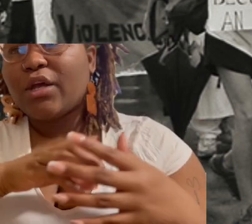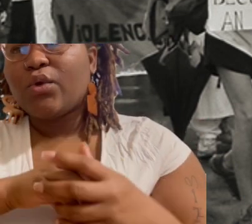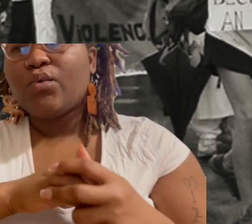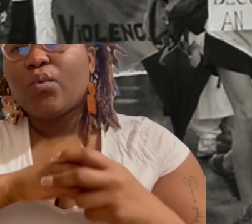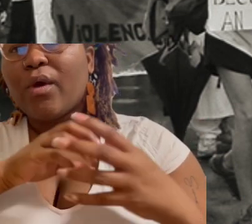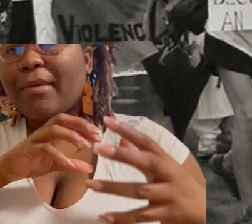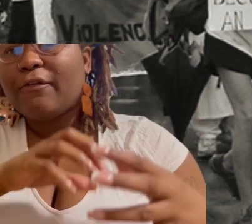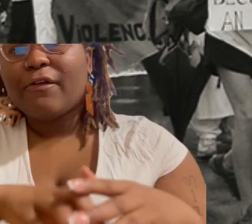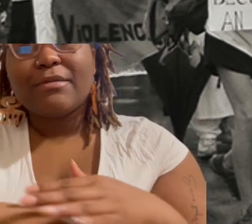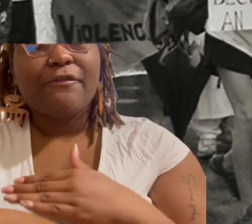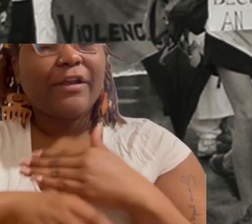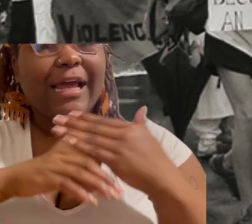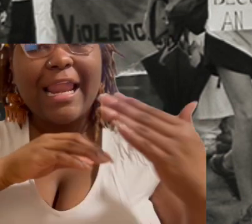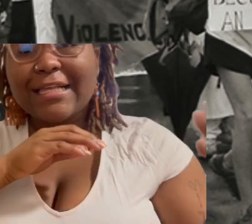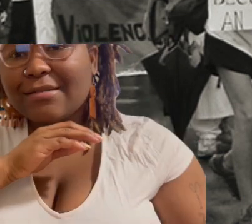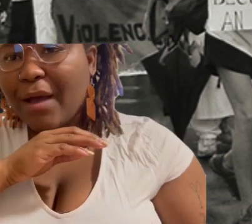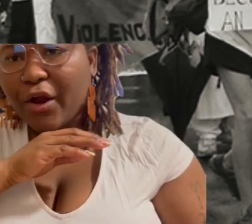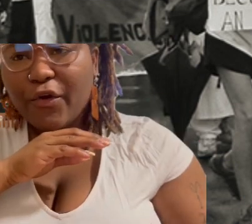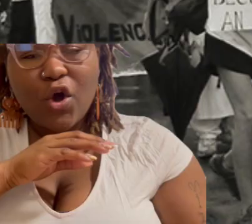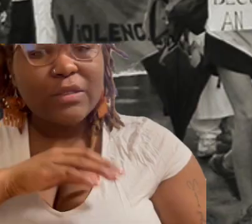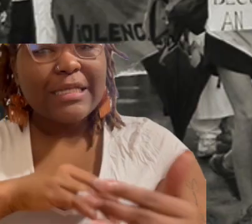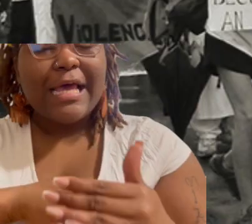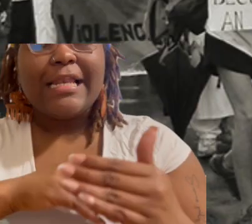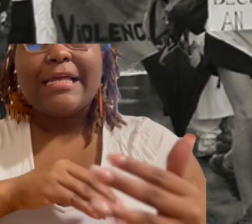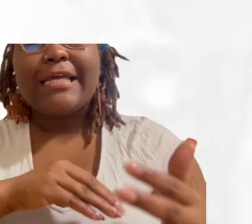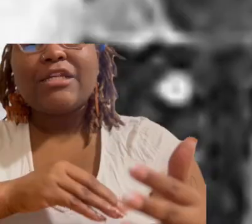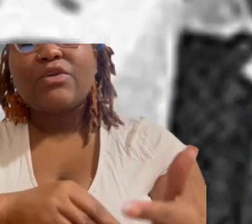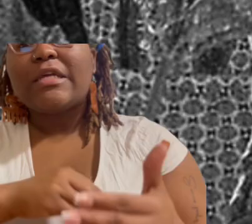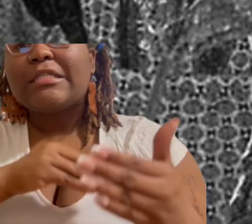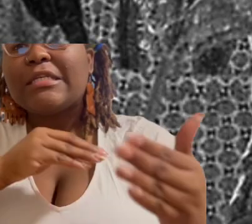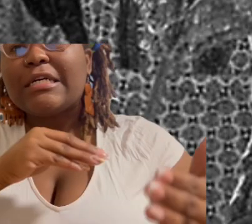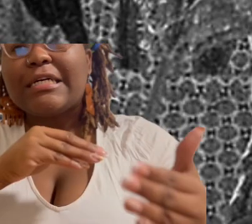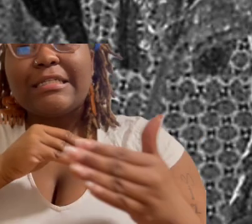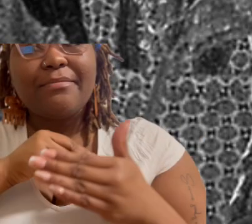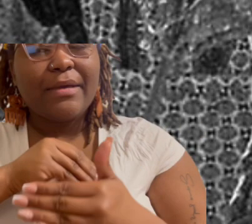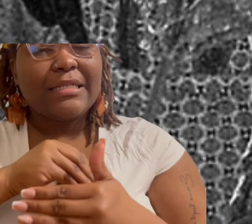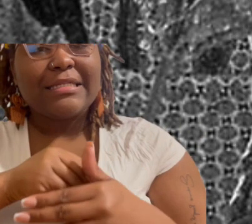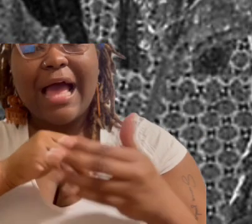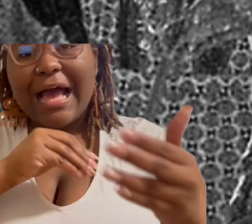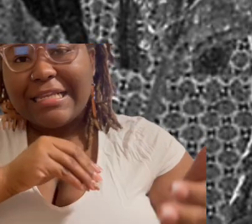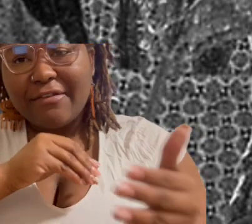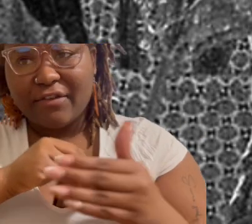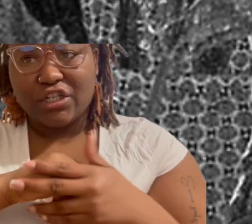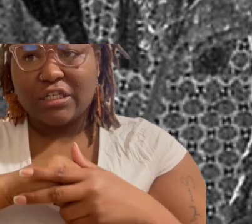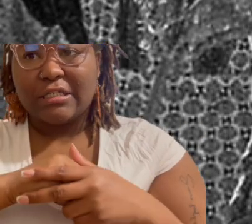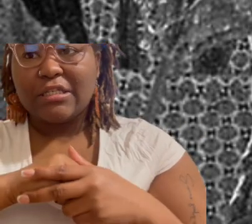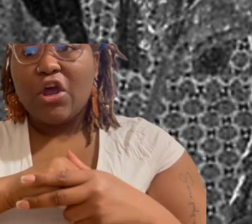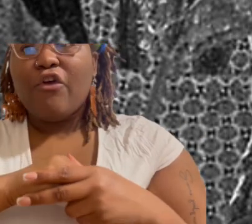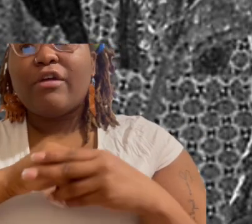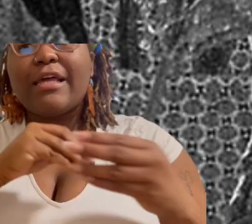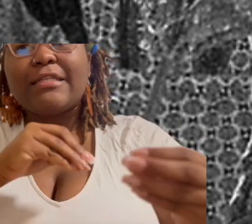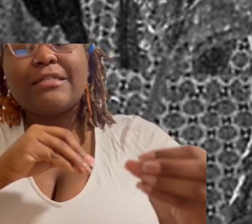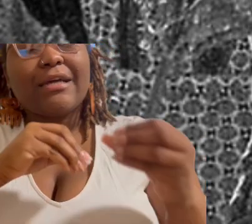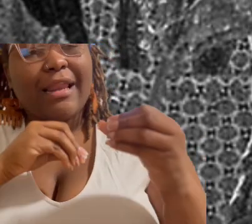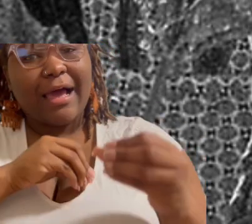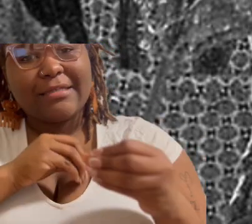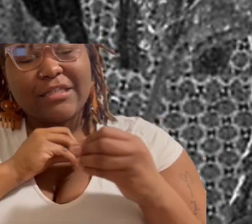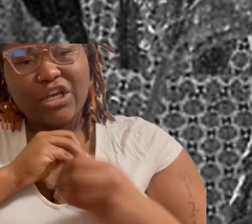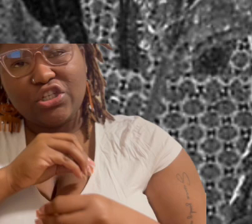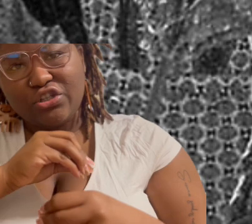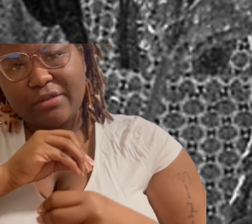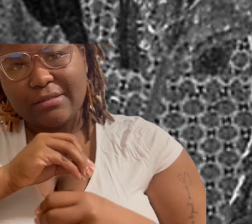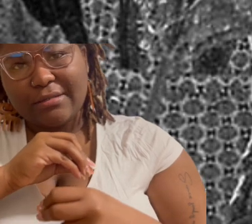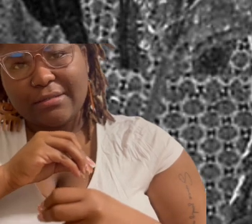to include women from different class backgrounds, leading to internal debates and divisions related to